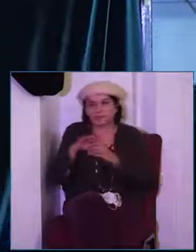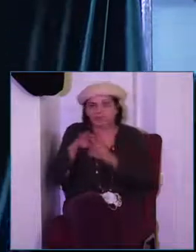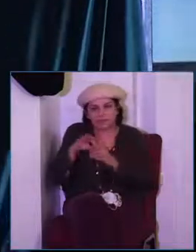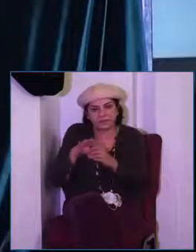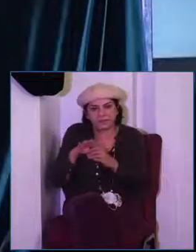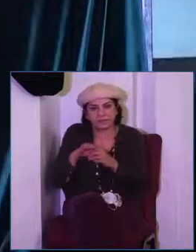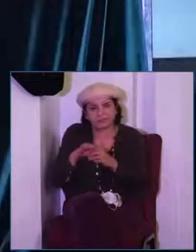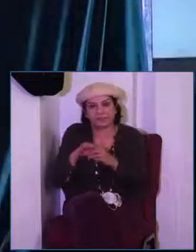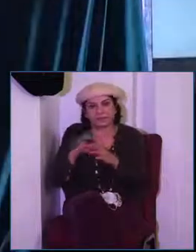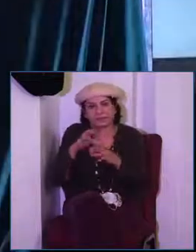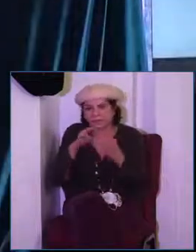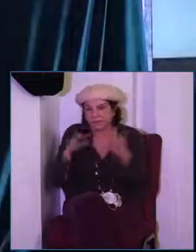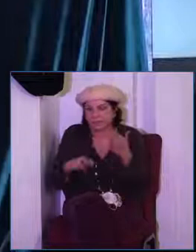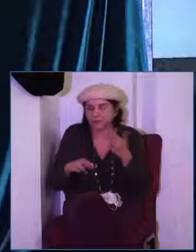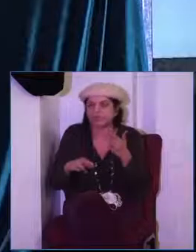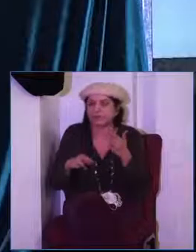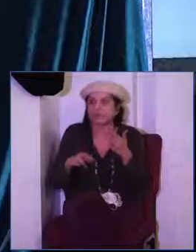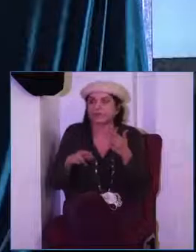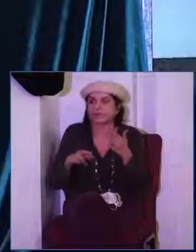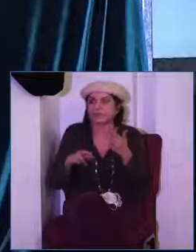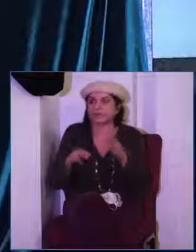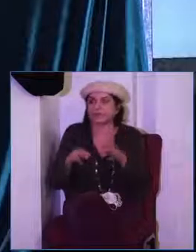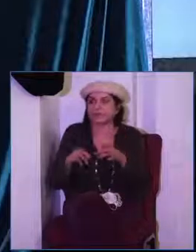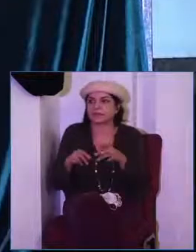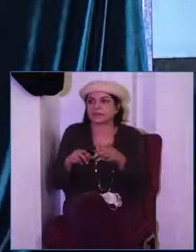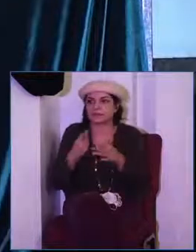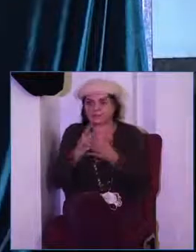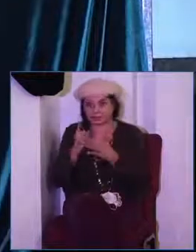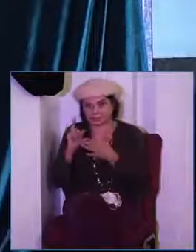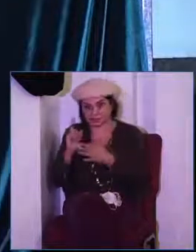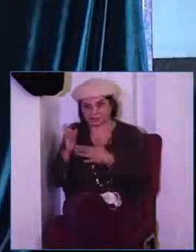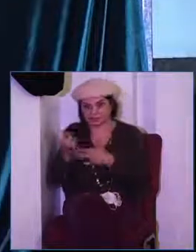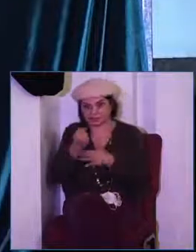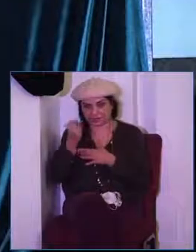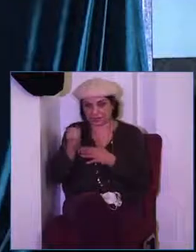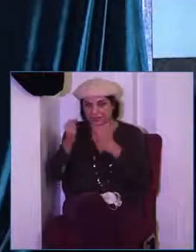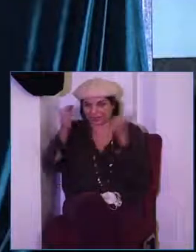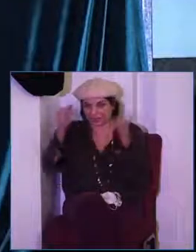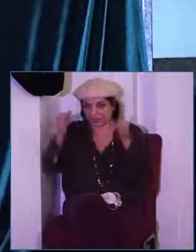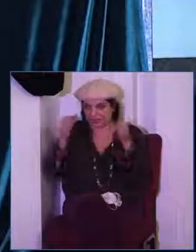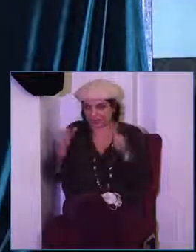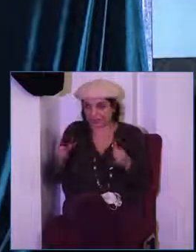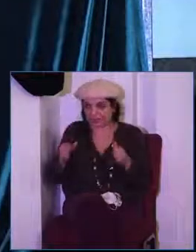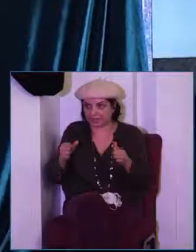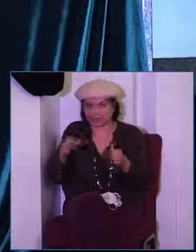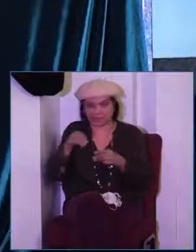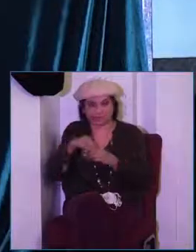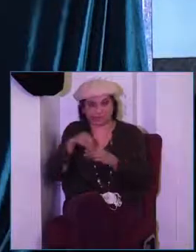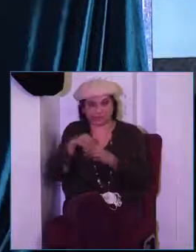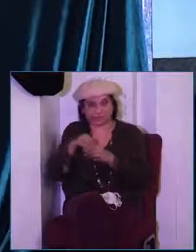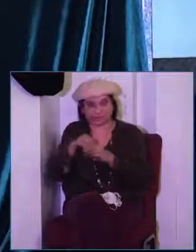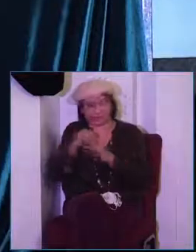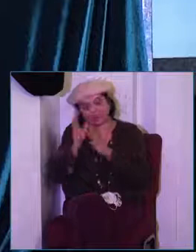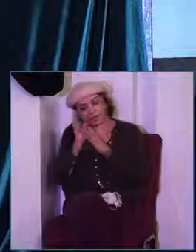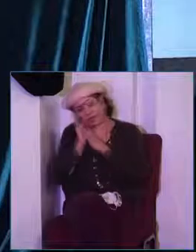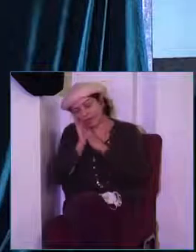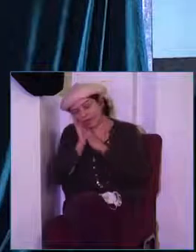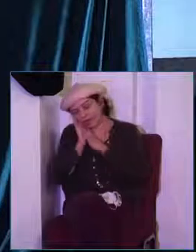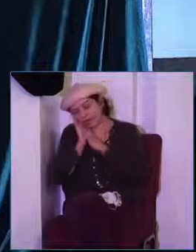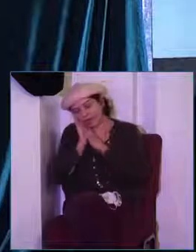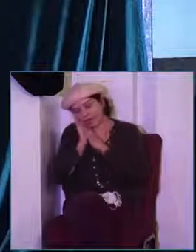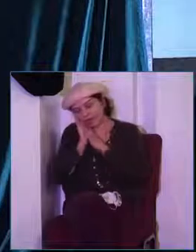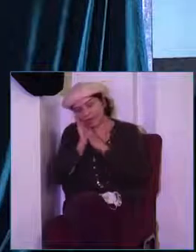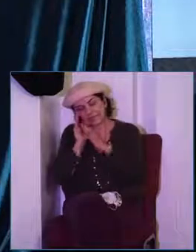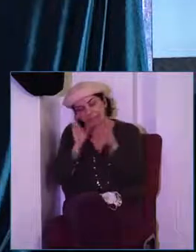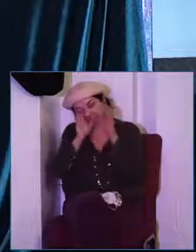think are the election results. As of last Saturday, I posted because I was in the bed snoozing. I had been